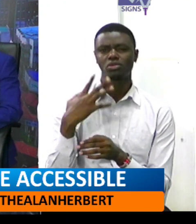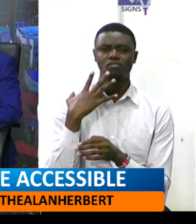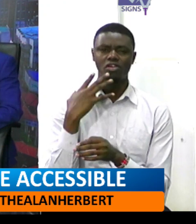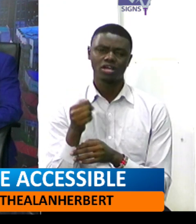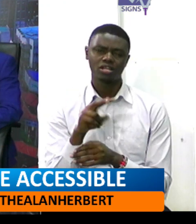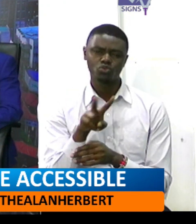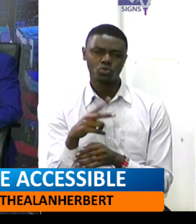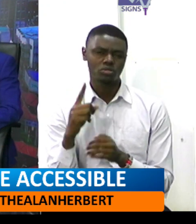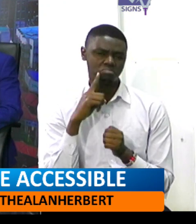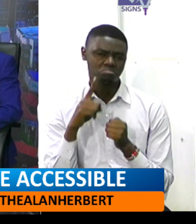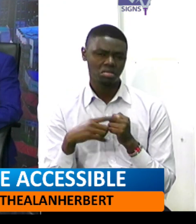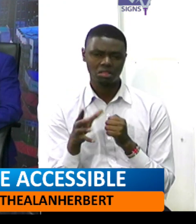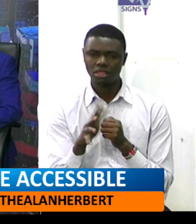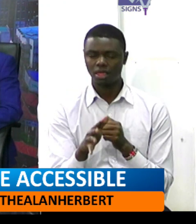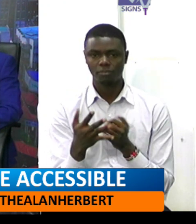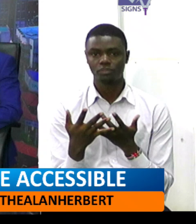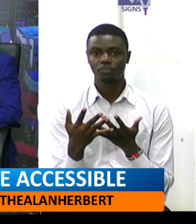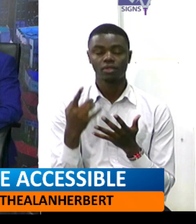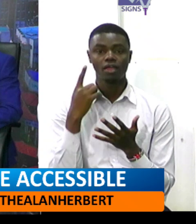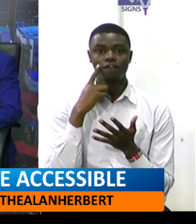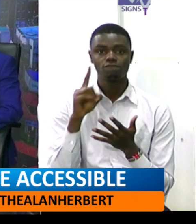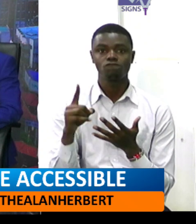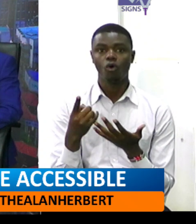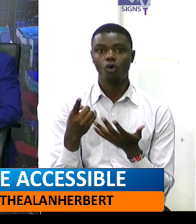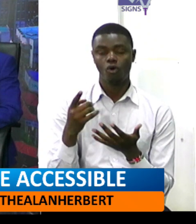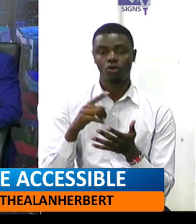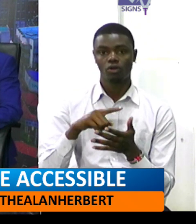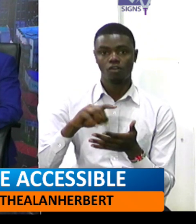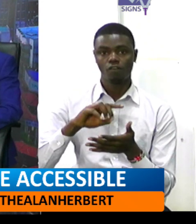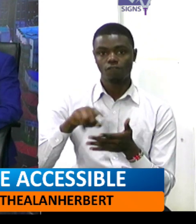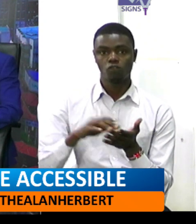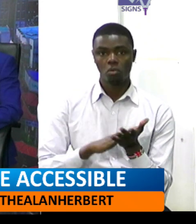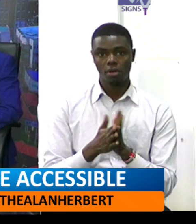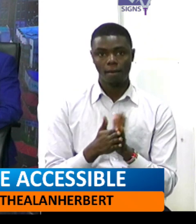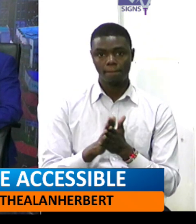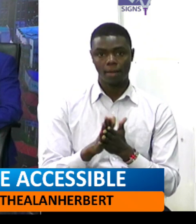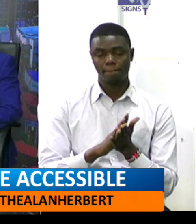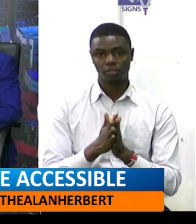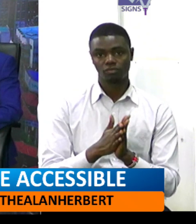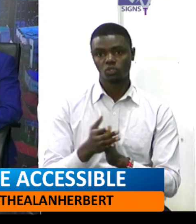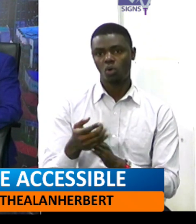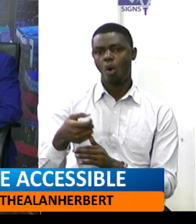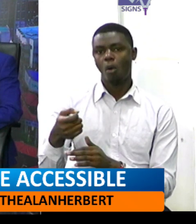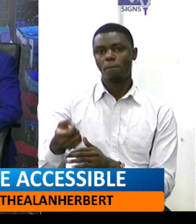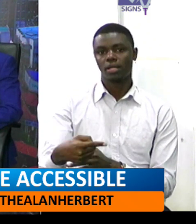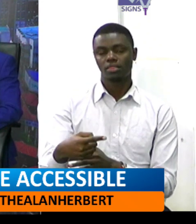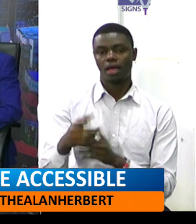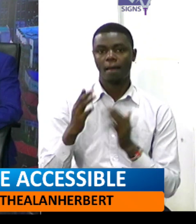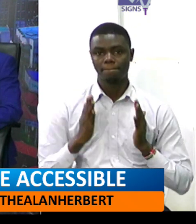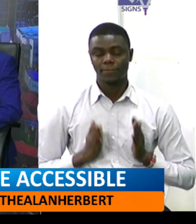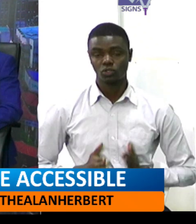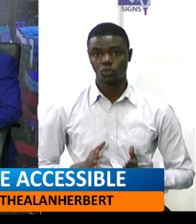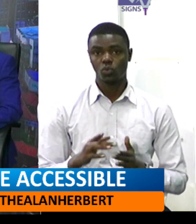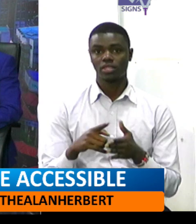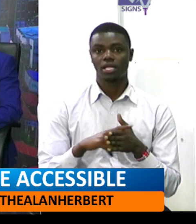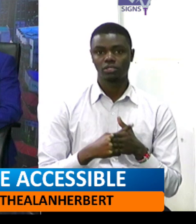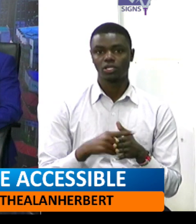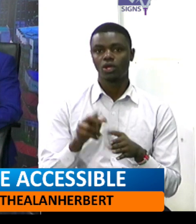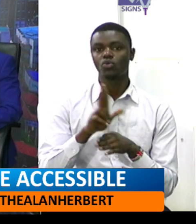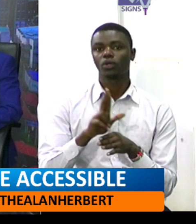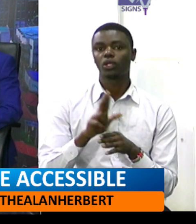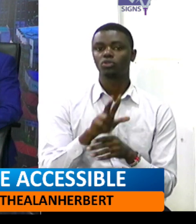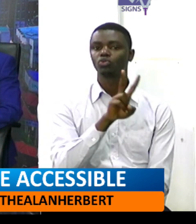2,500, 2,600 Kenyan shillings for a bottle of sunscreen. In a month, a person with albinism would use 2-3